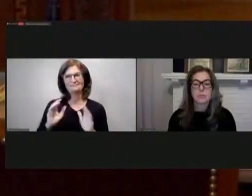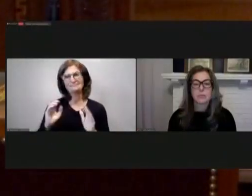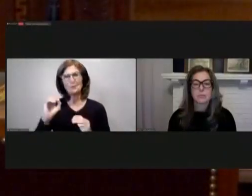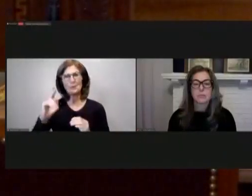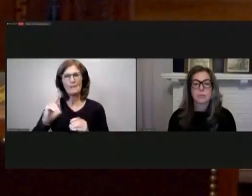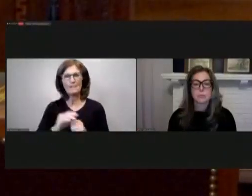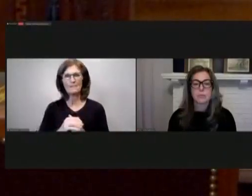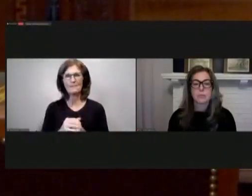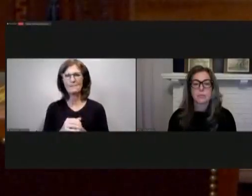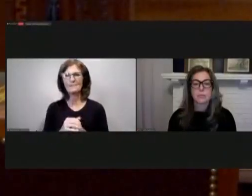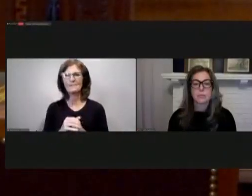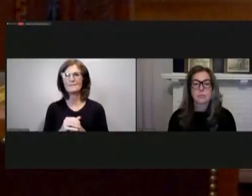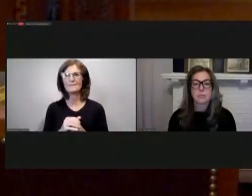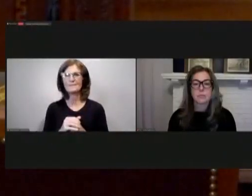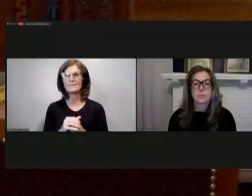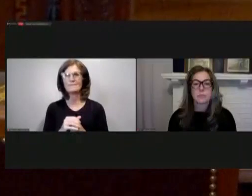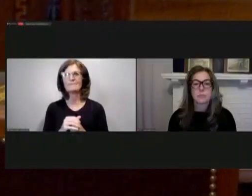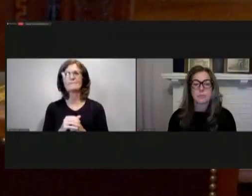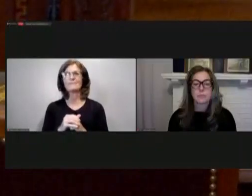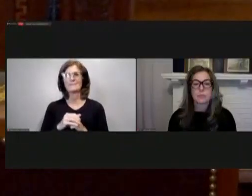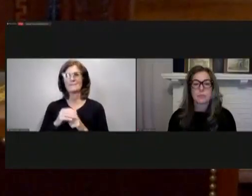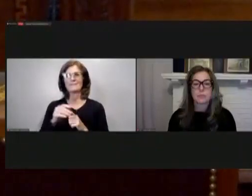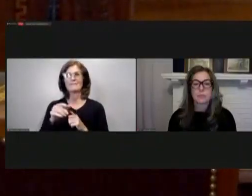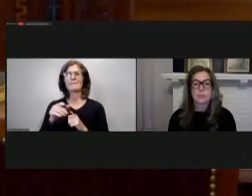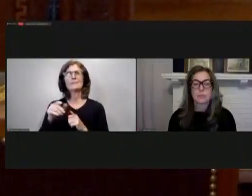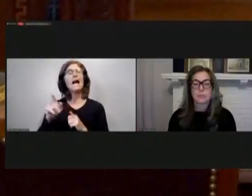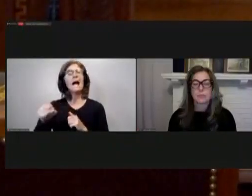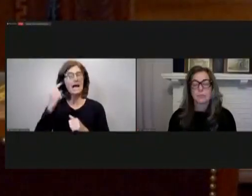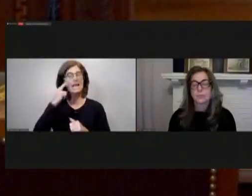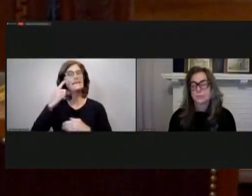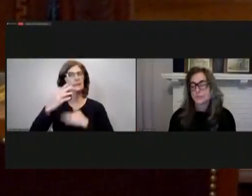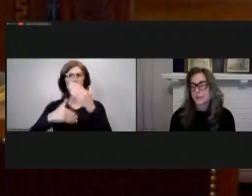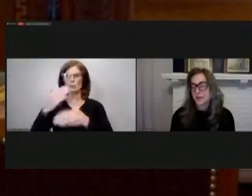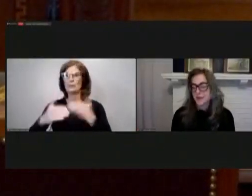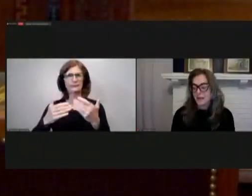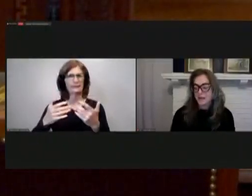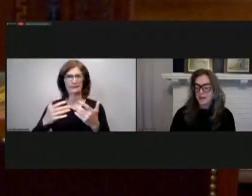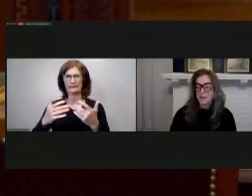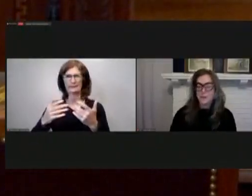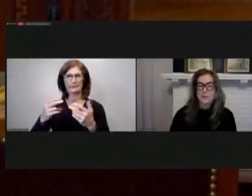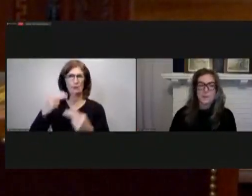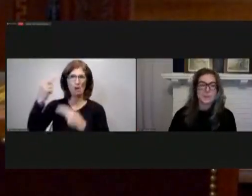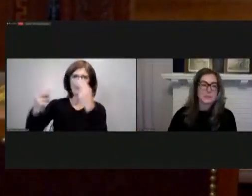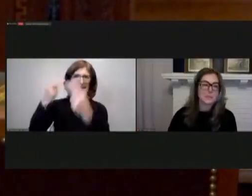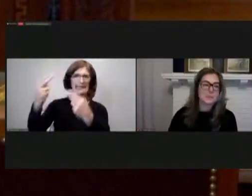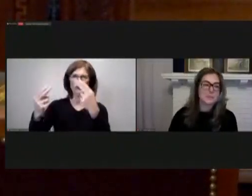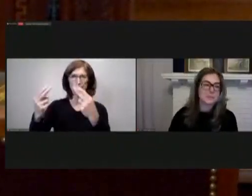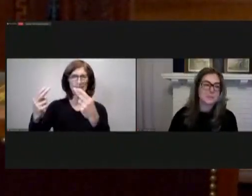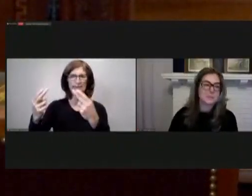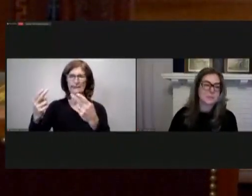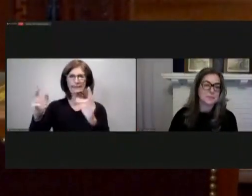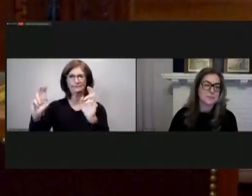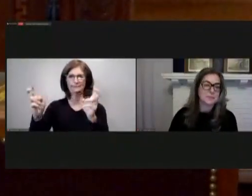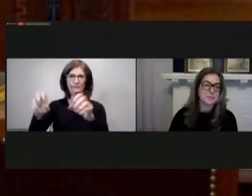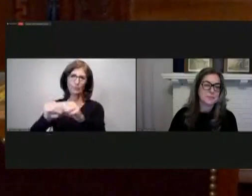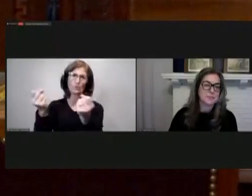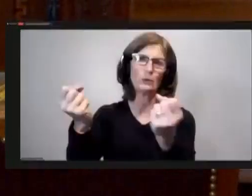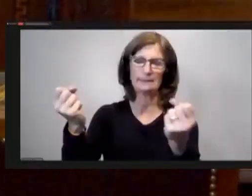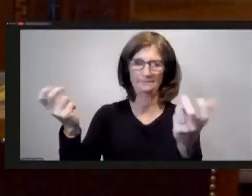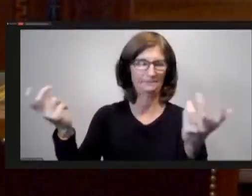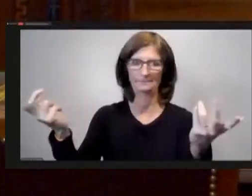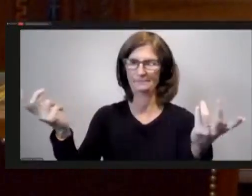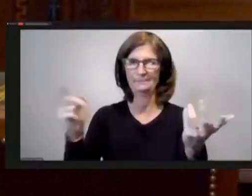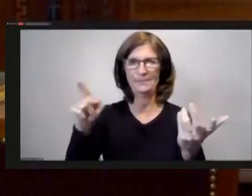this this process is broken this nomination process is absolutely broken this is just another